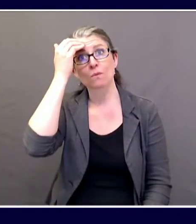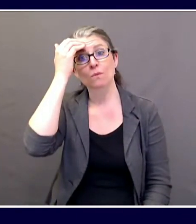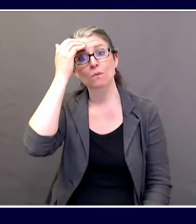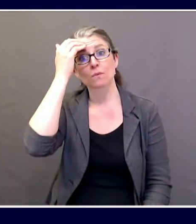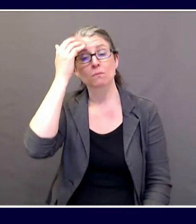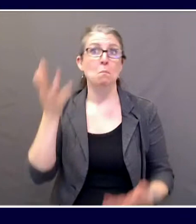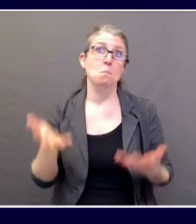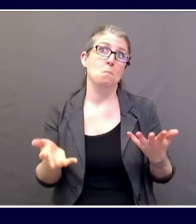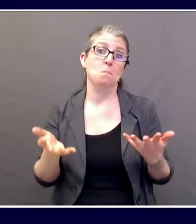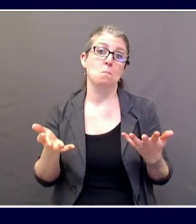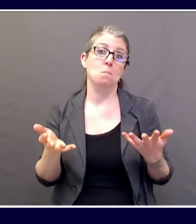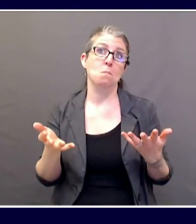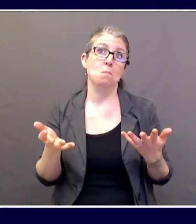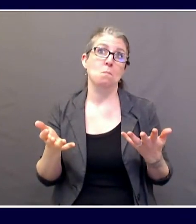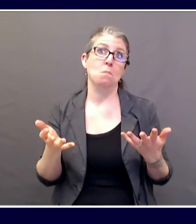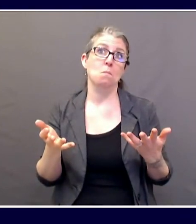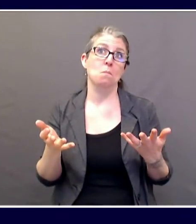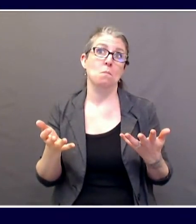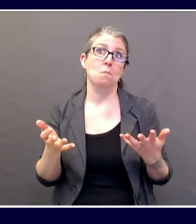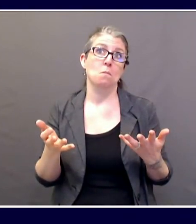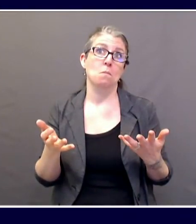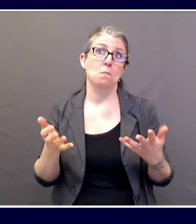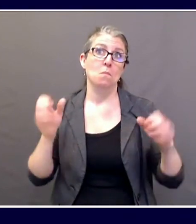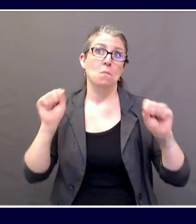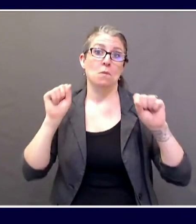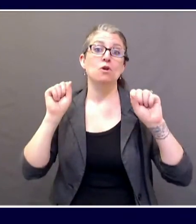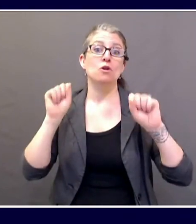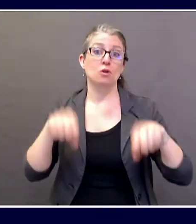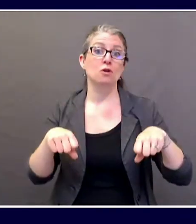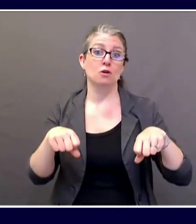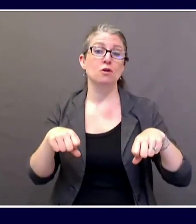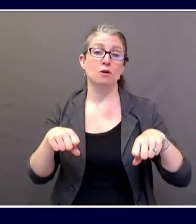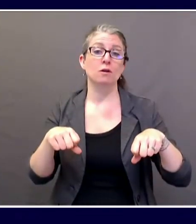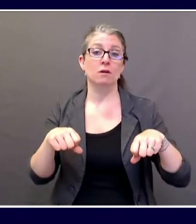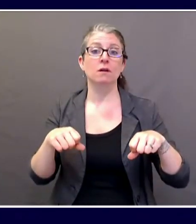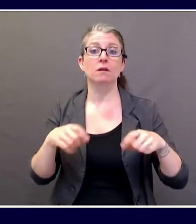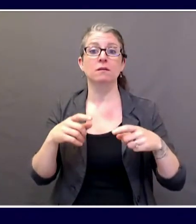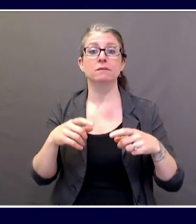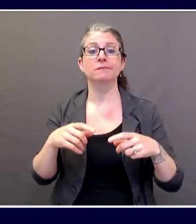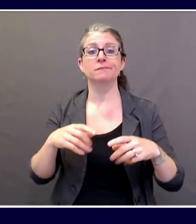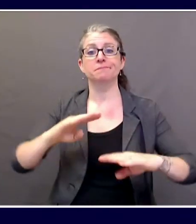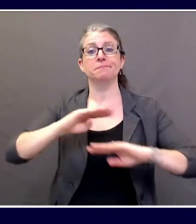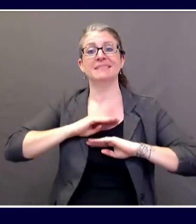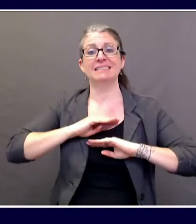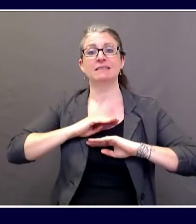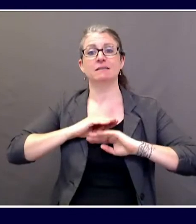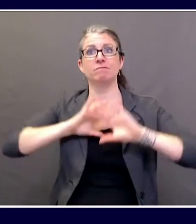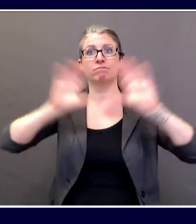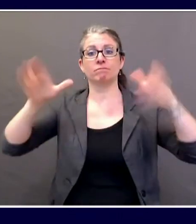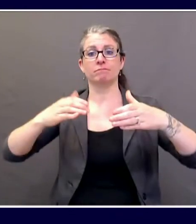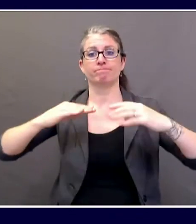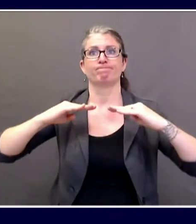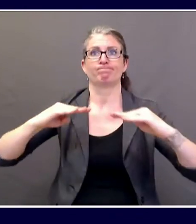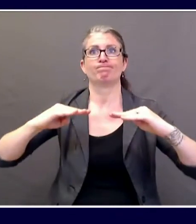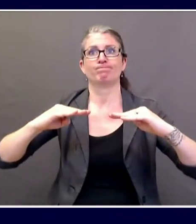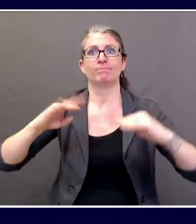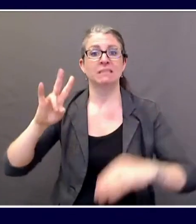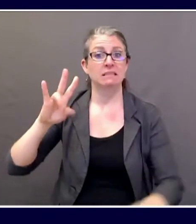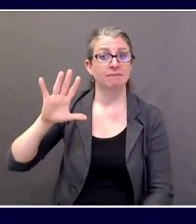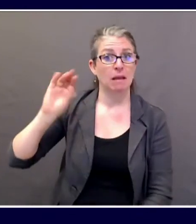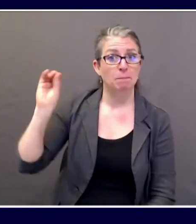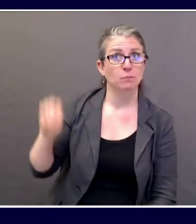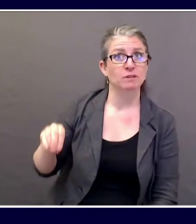Is it possible to speculate? I mean, I suppose, but Patrick, I don't, you know me, I